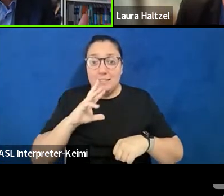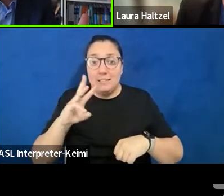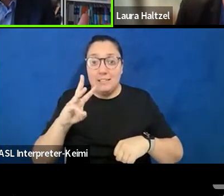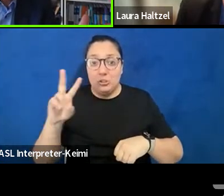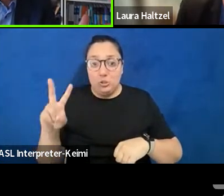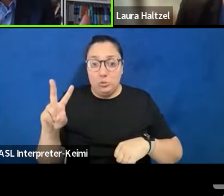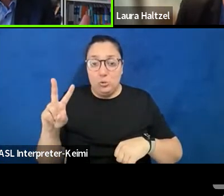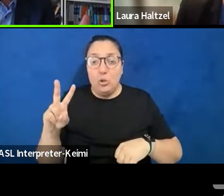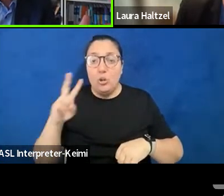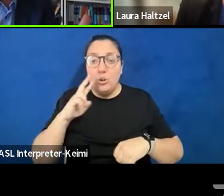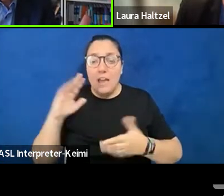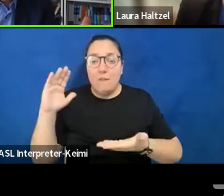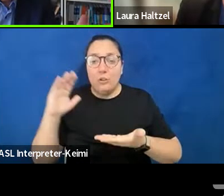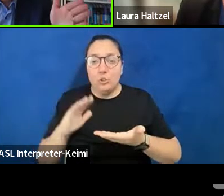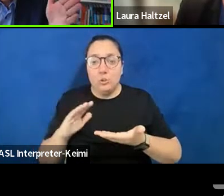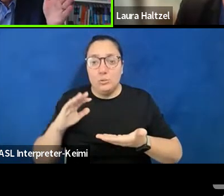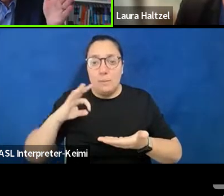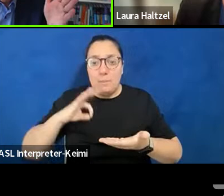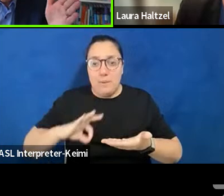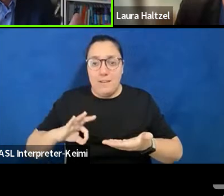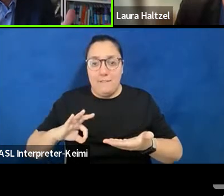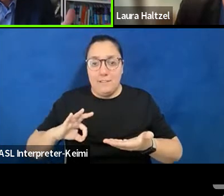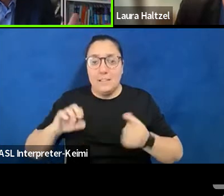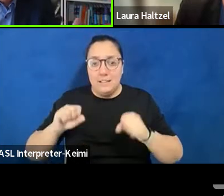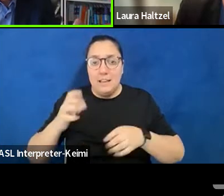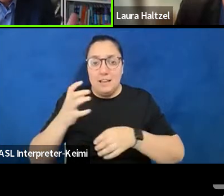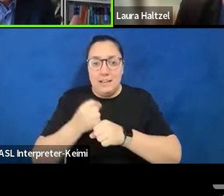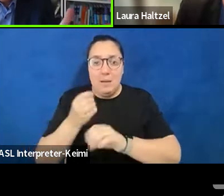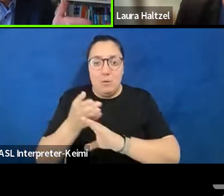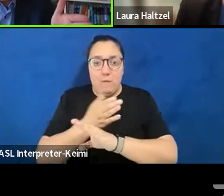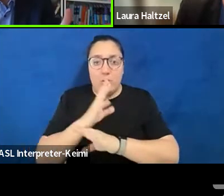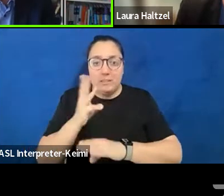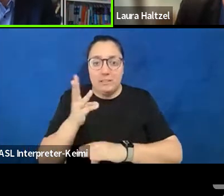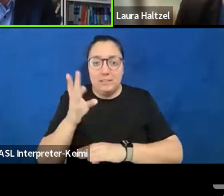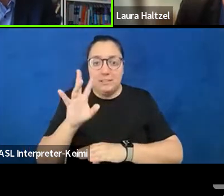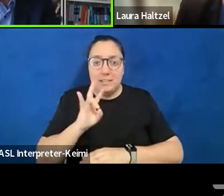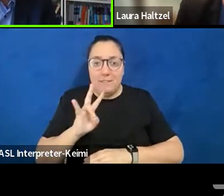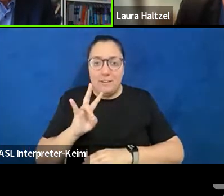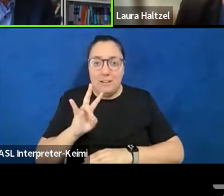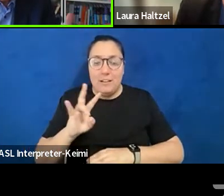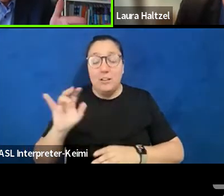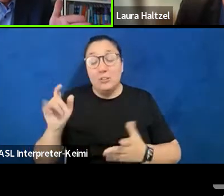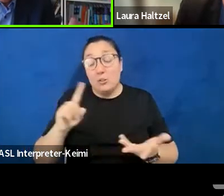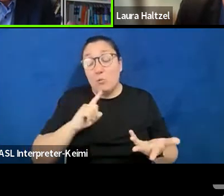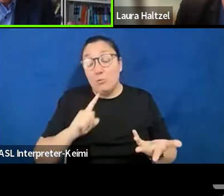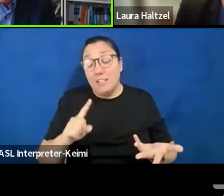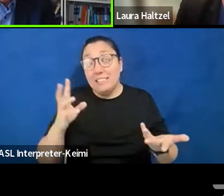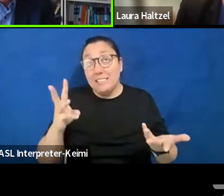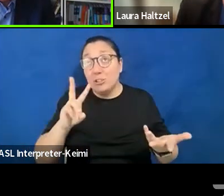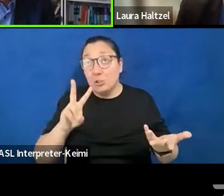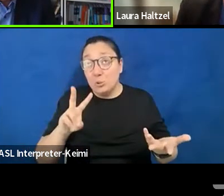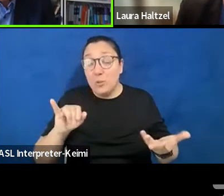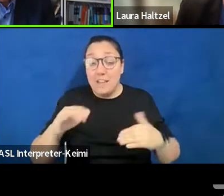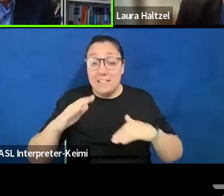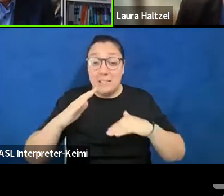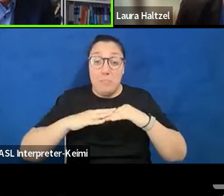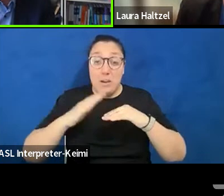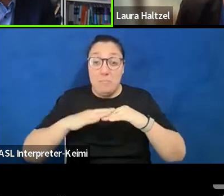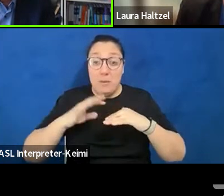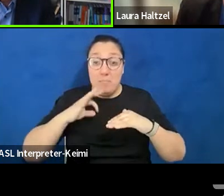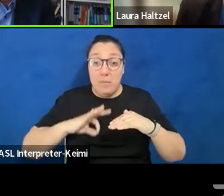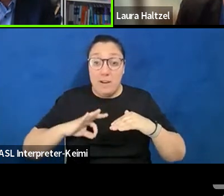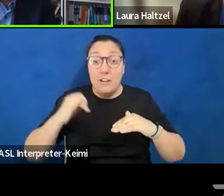benefit for each year you claim before age 67. So age 62 is actually what I call the minimum benefit age. And to give you an idea, if you were scheduled to